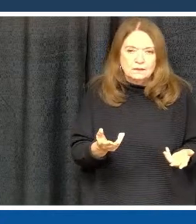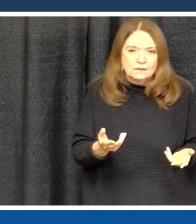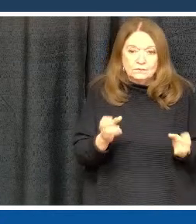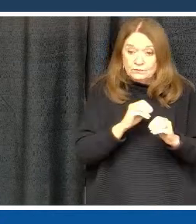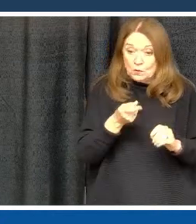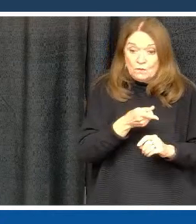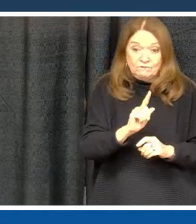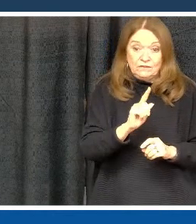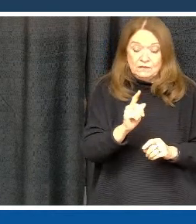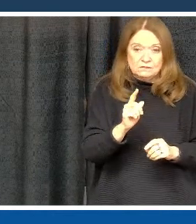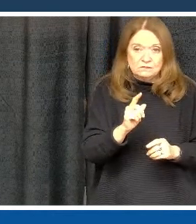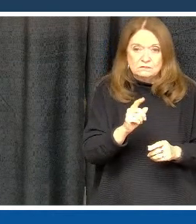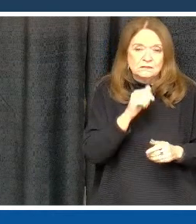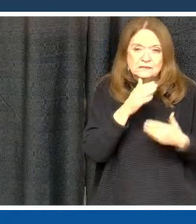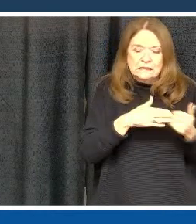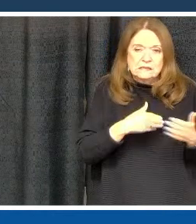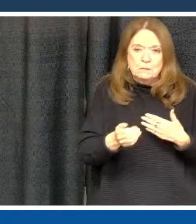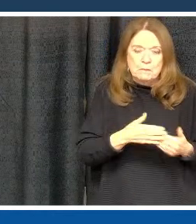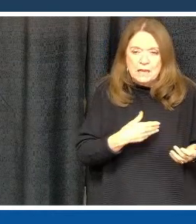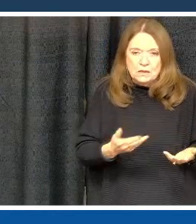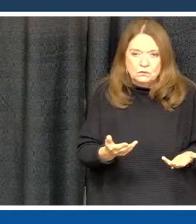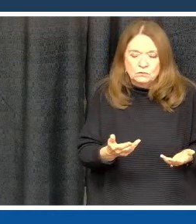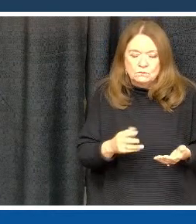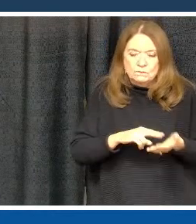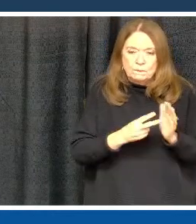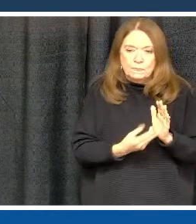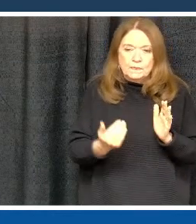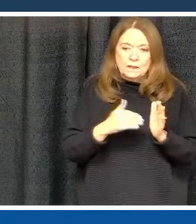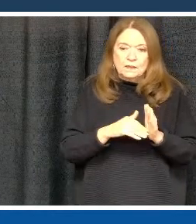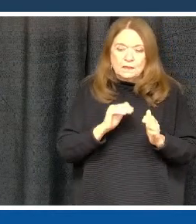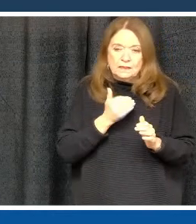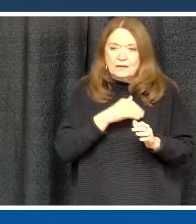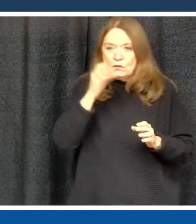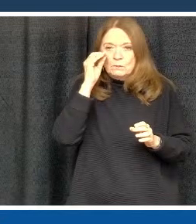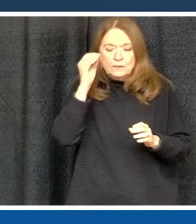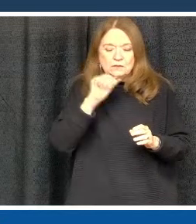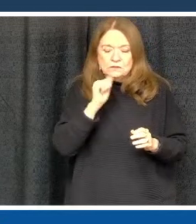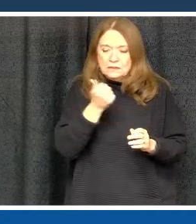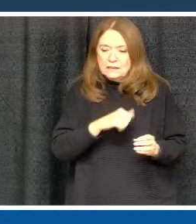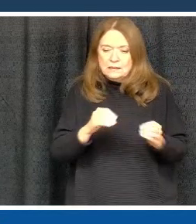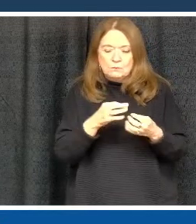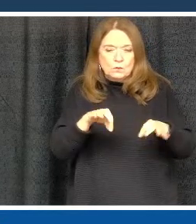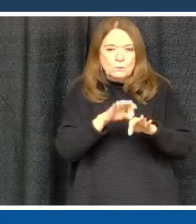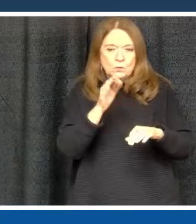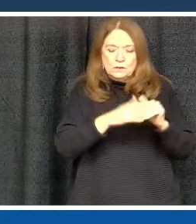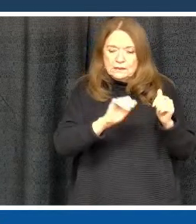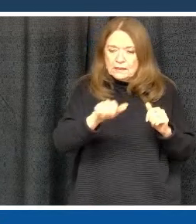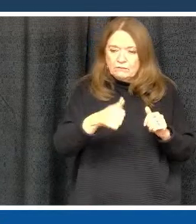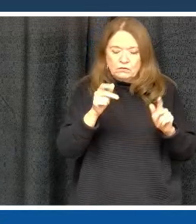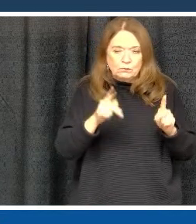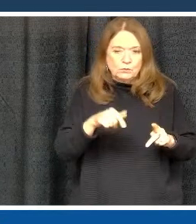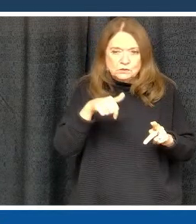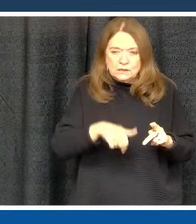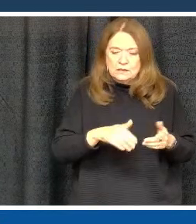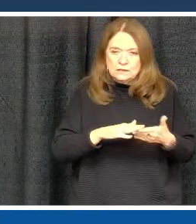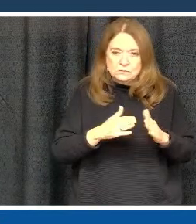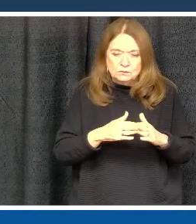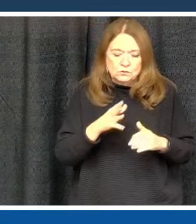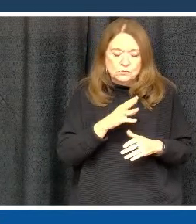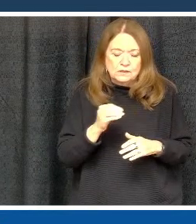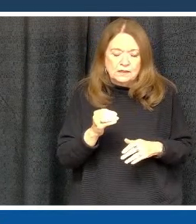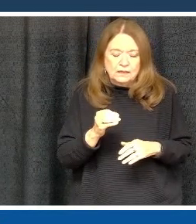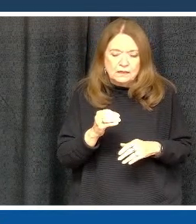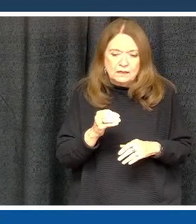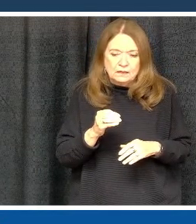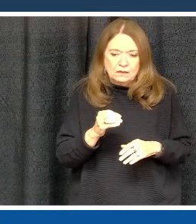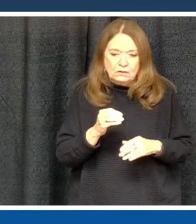offense to any of us up here, it doesn't matter. I mean, again, our opinion is not any more important than every other person in this community. And